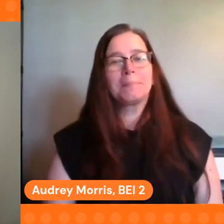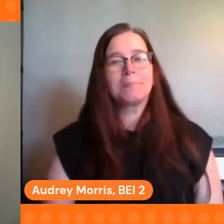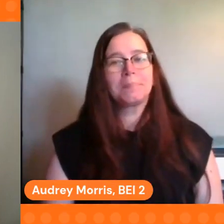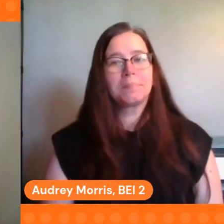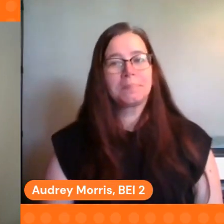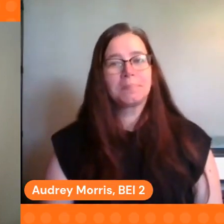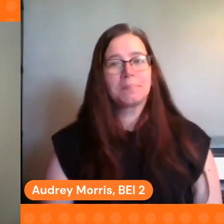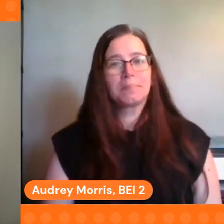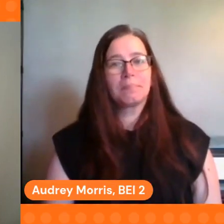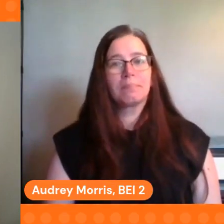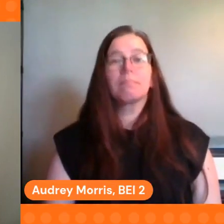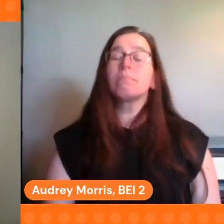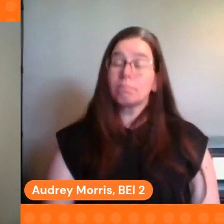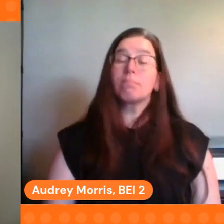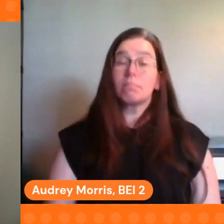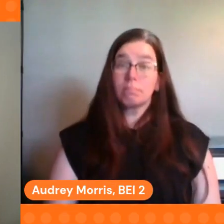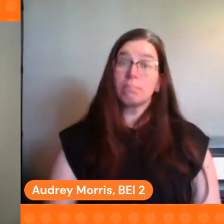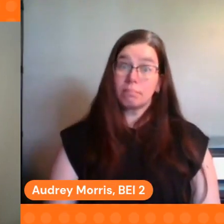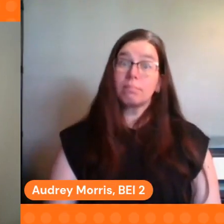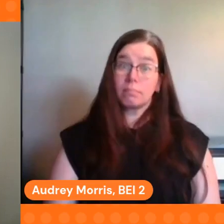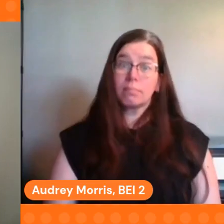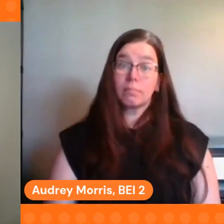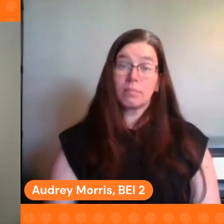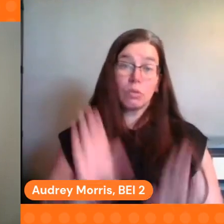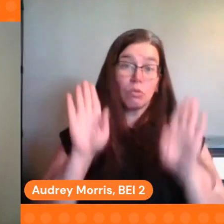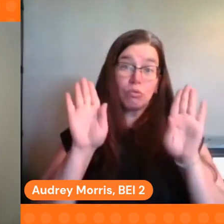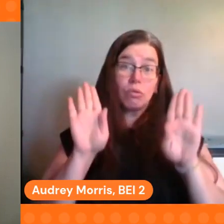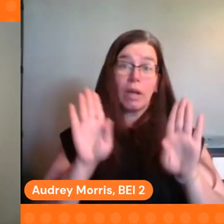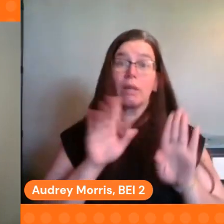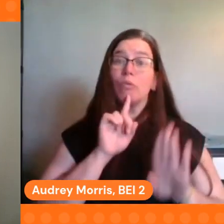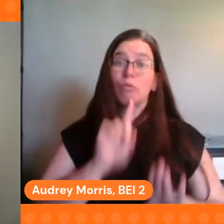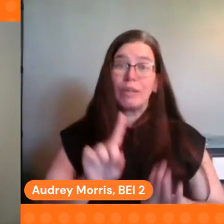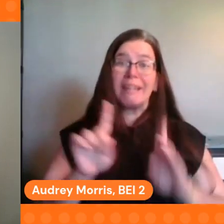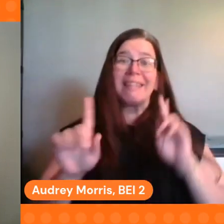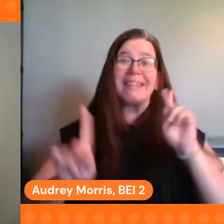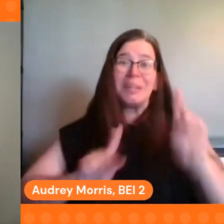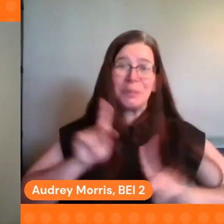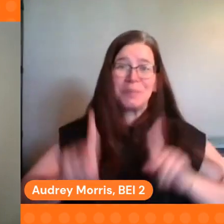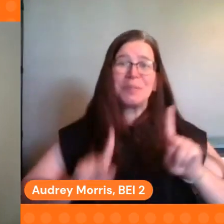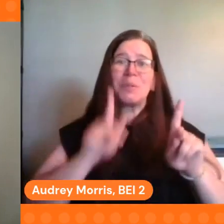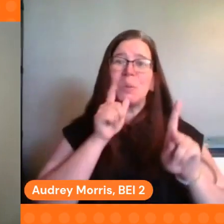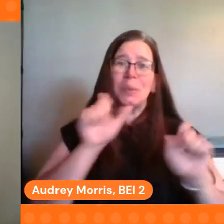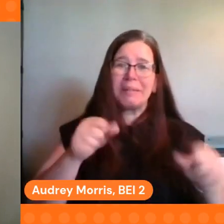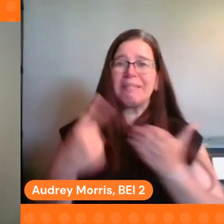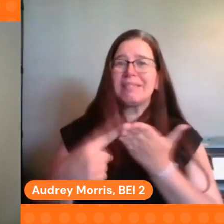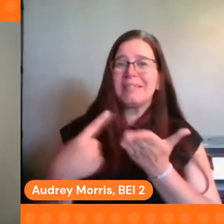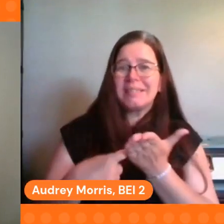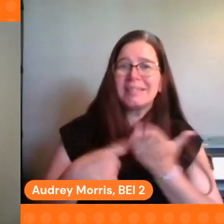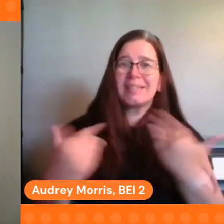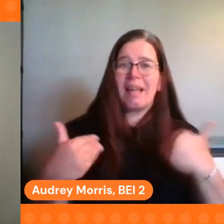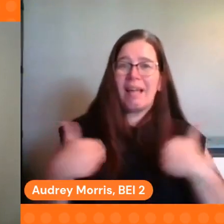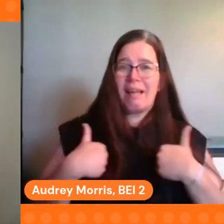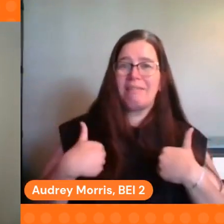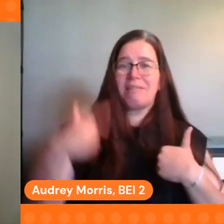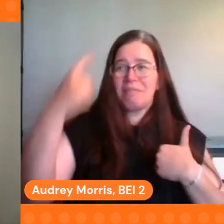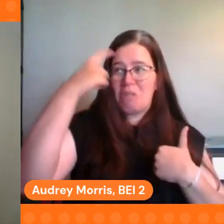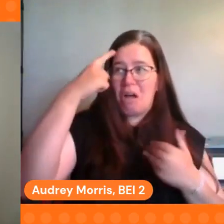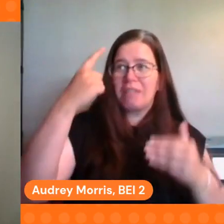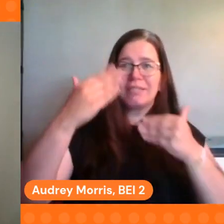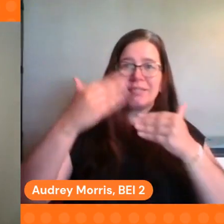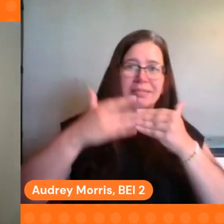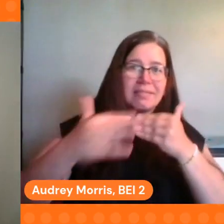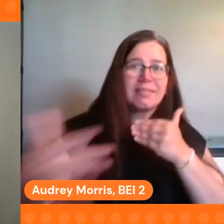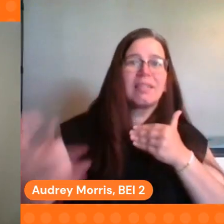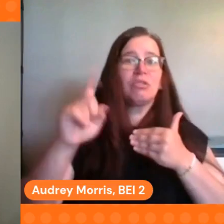Yeah, that's great. Yeah, they're real human beings that can discuss these things and think them through and deserve to be involved in